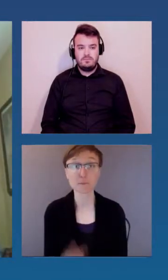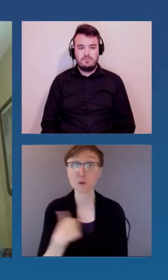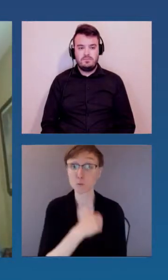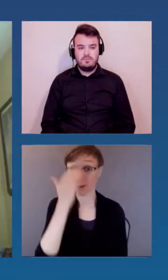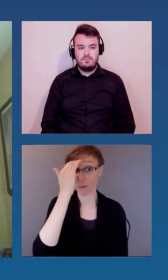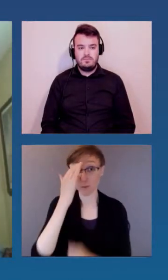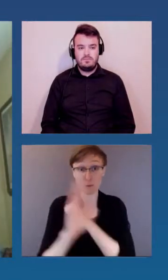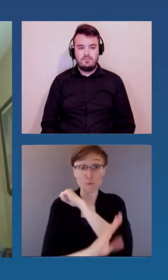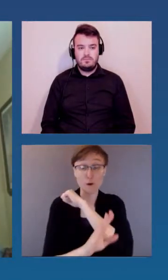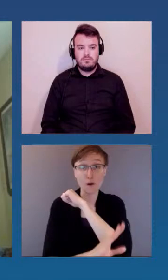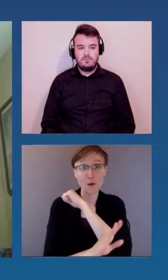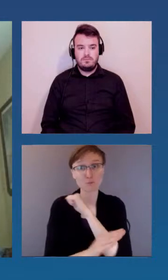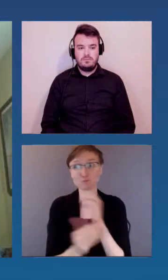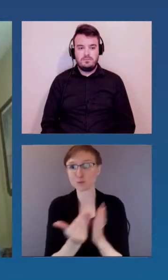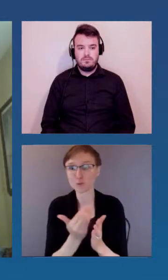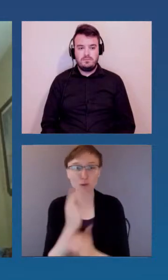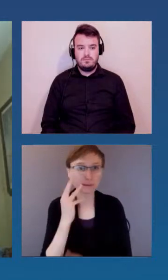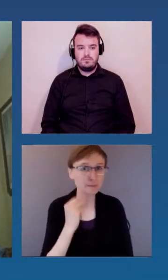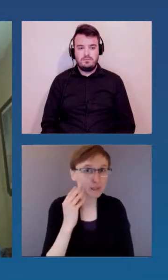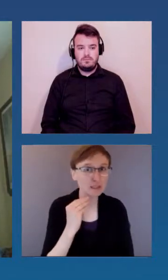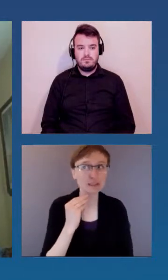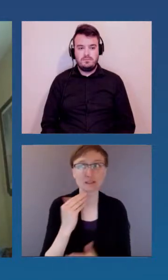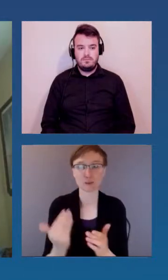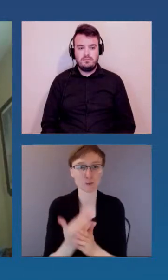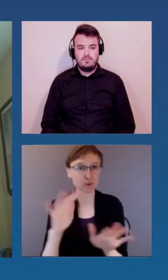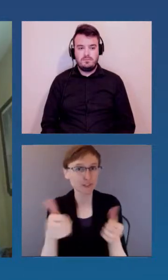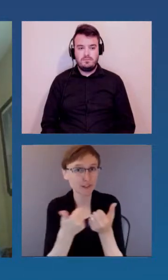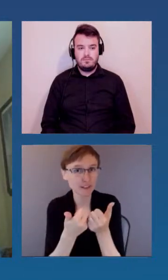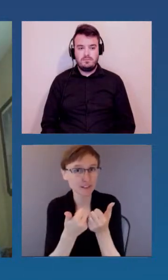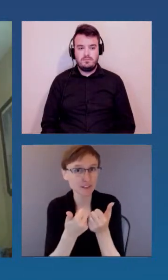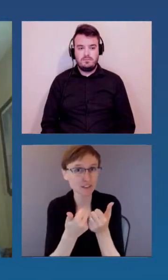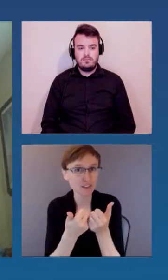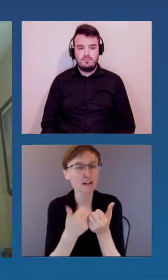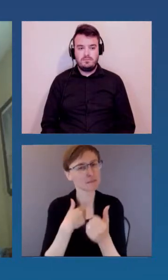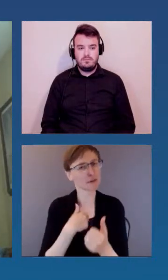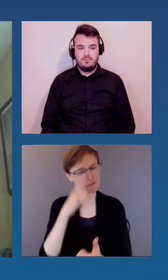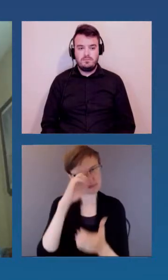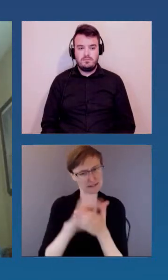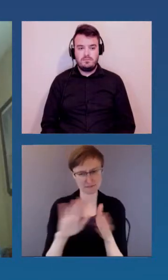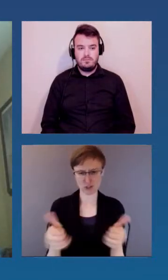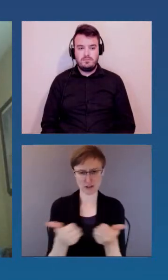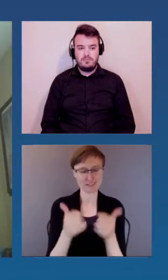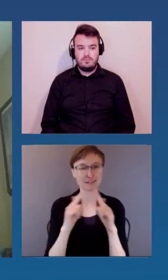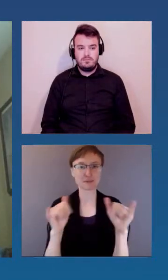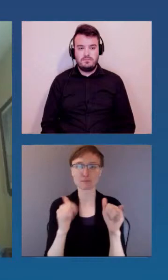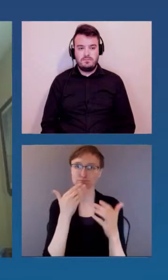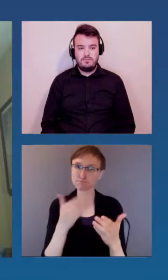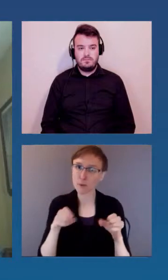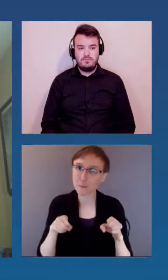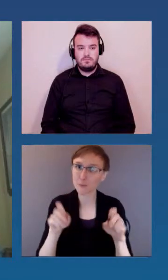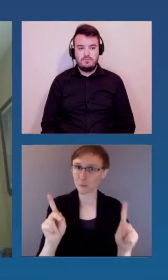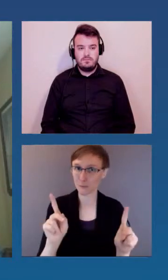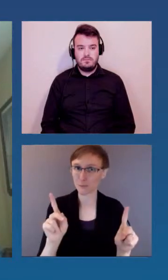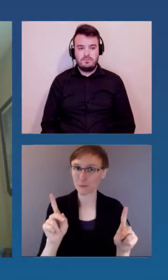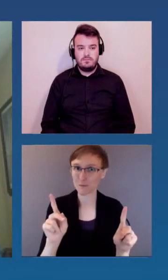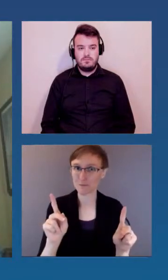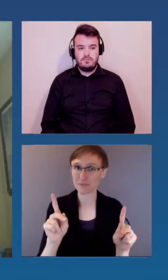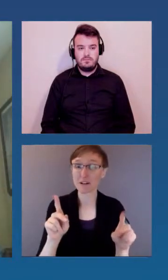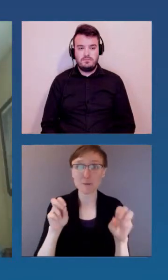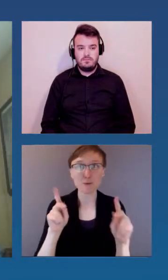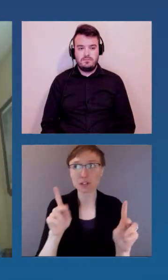and we're all in this together. So my message to all students and employees is, please follow public health guidelines. Wash your